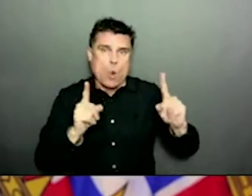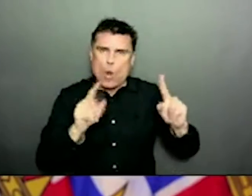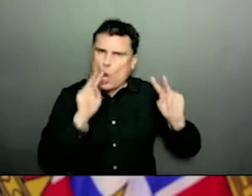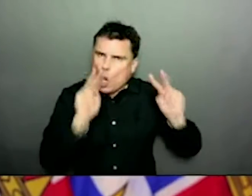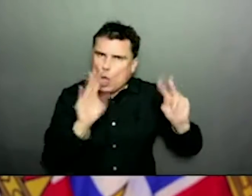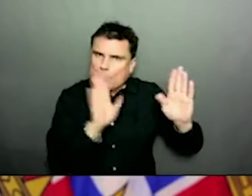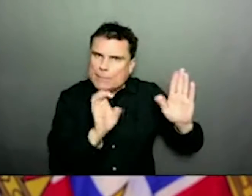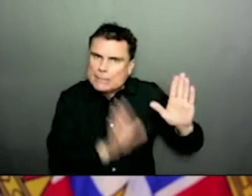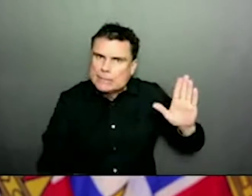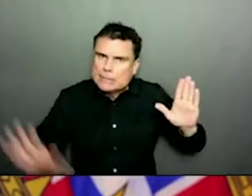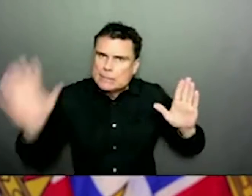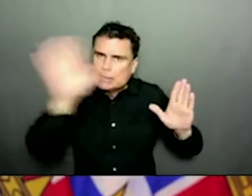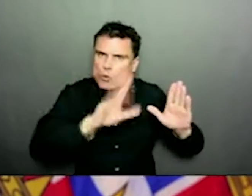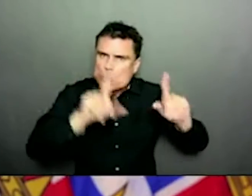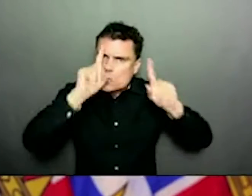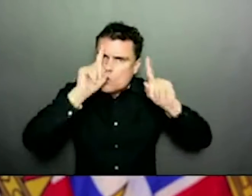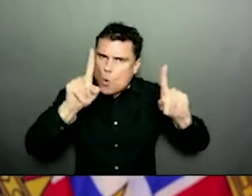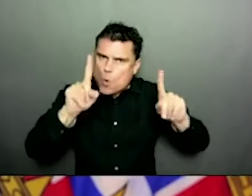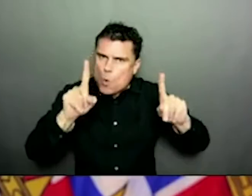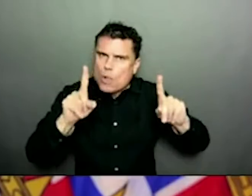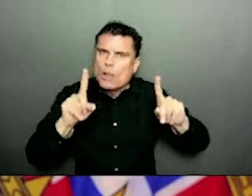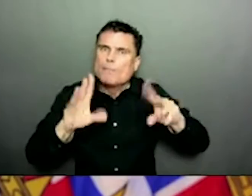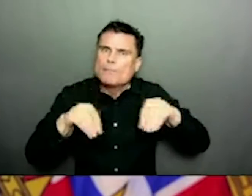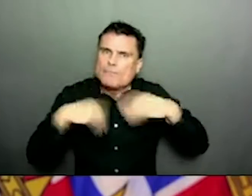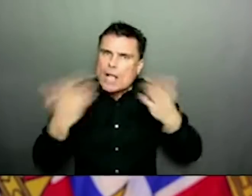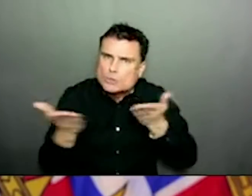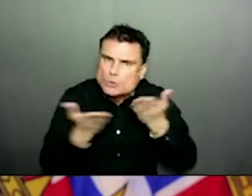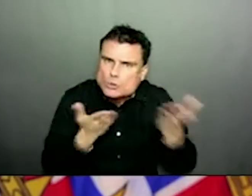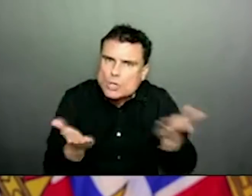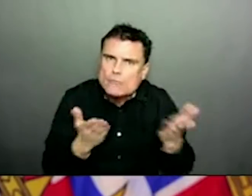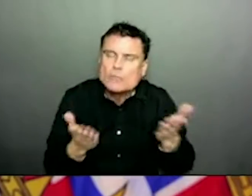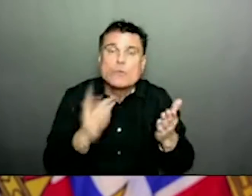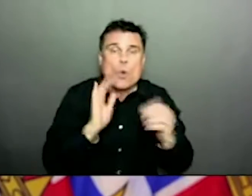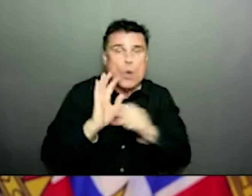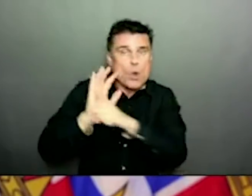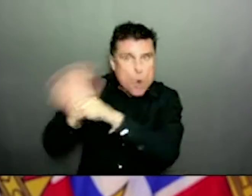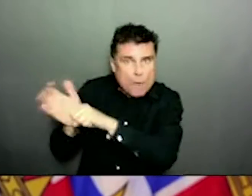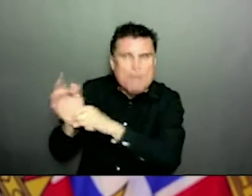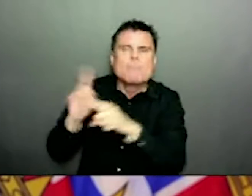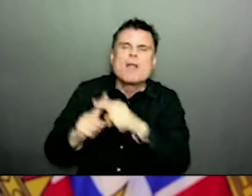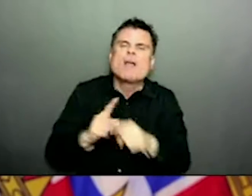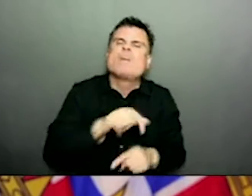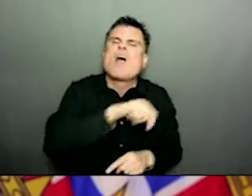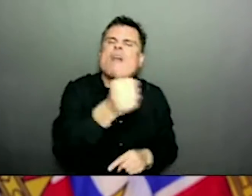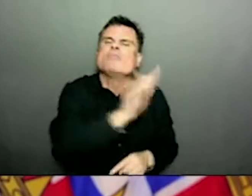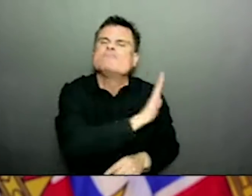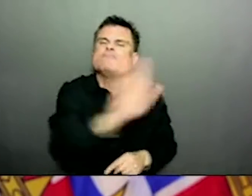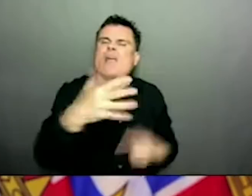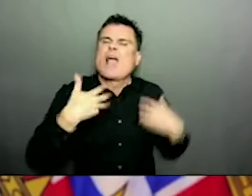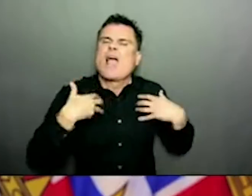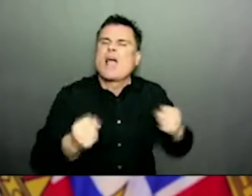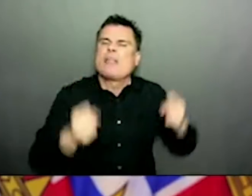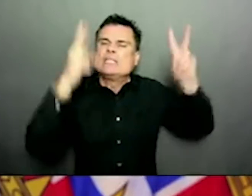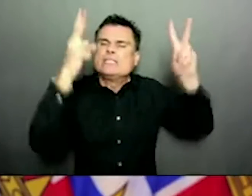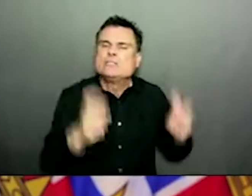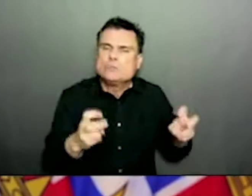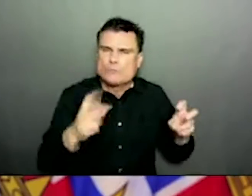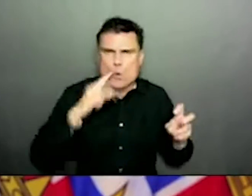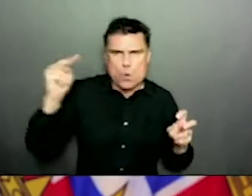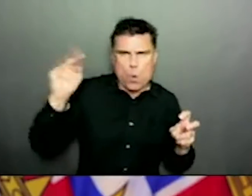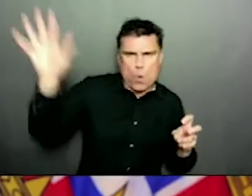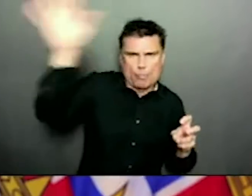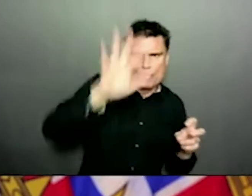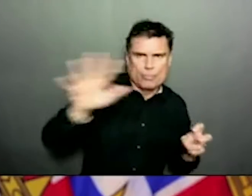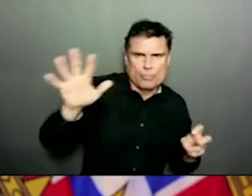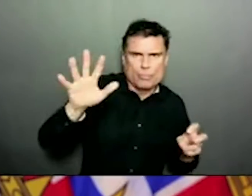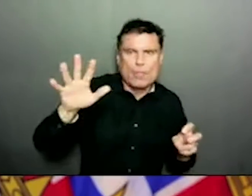Several people were transferred both to Vancouver and here to Vancouver Island. So we are managing, we're